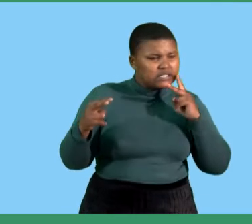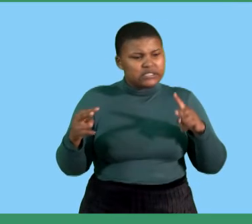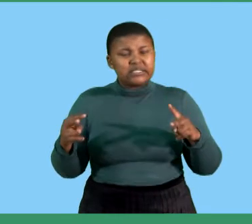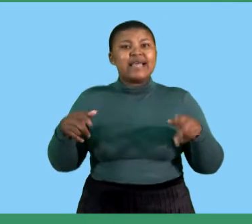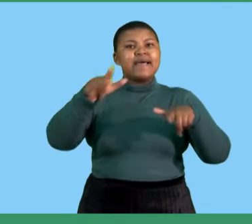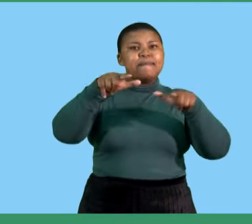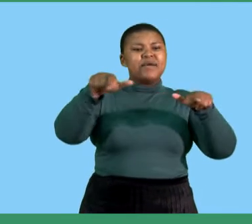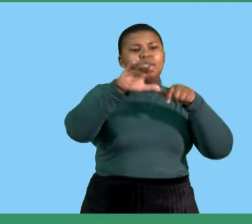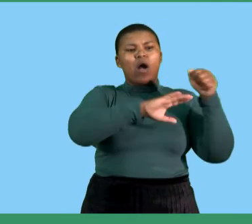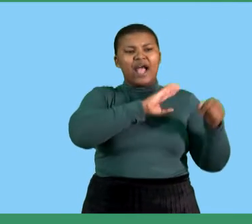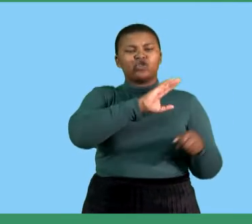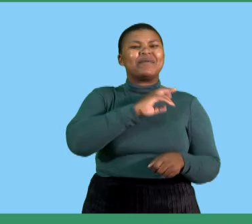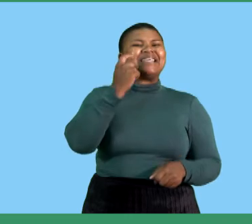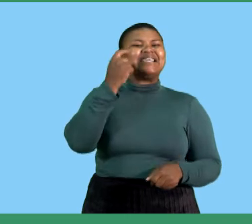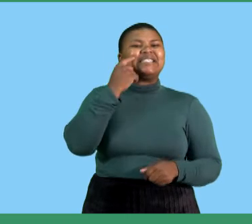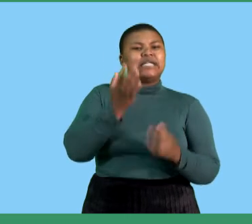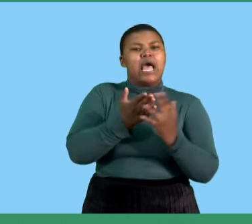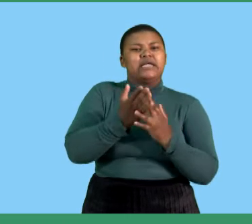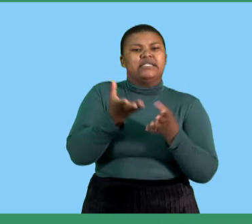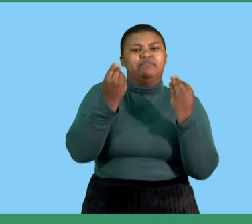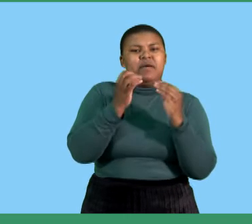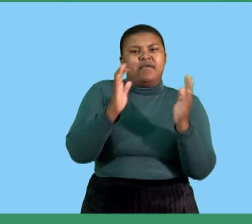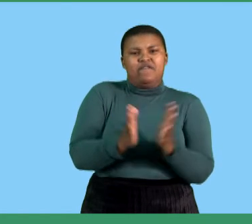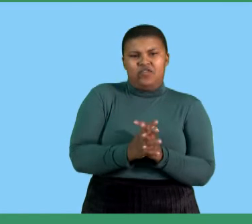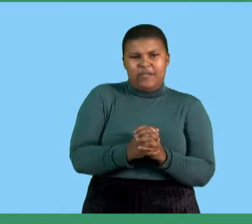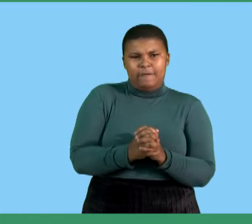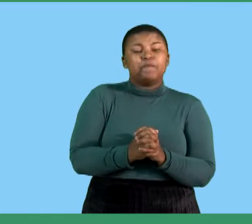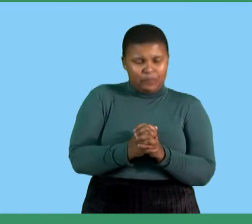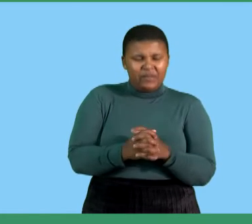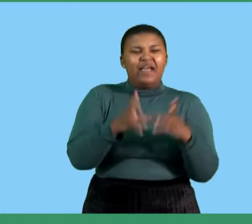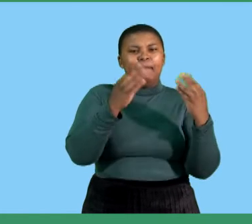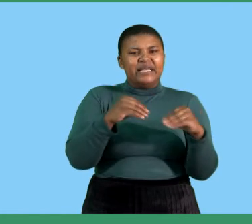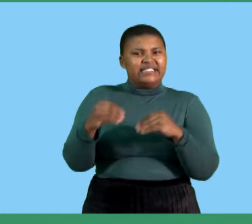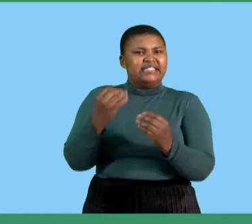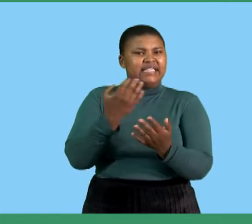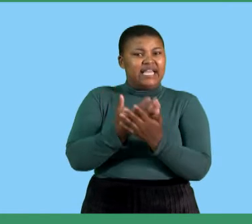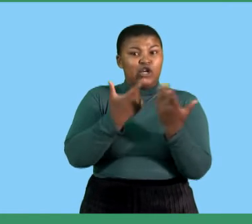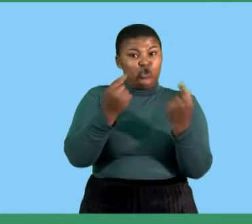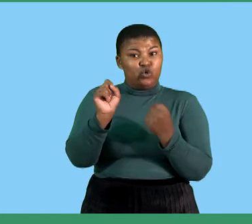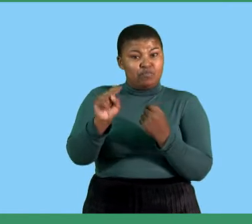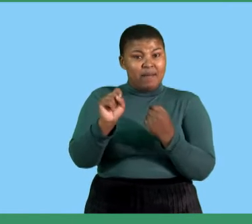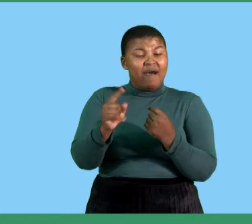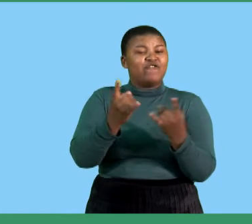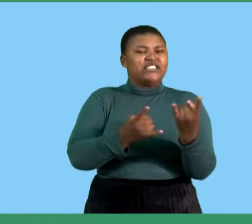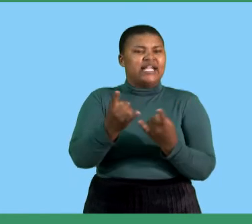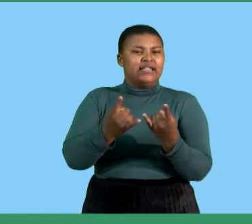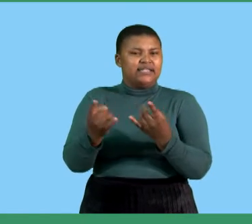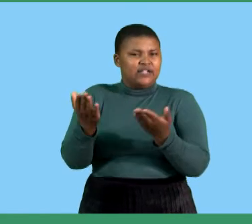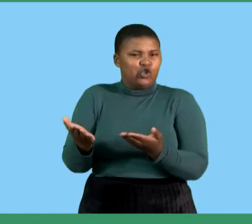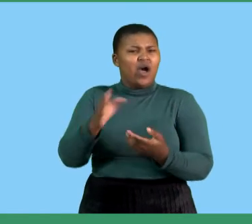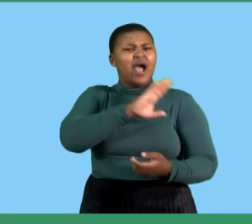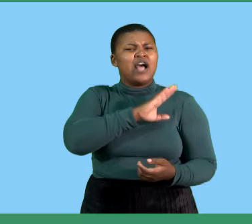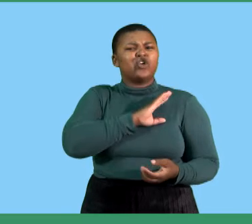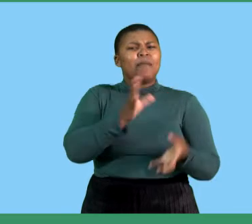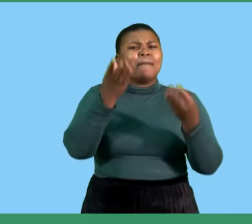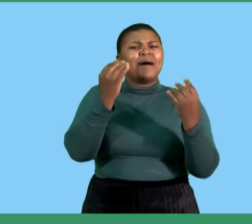are easily accessible. So they say businesses may use the following channels of distribution. How can the customers get hold of